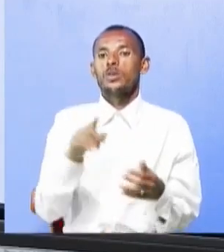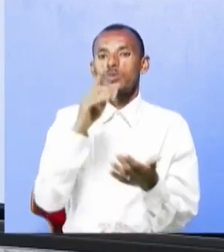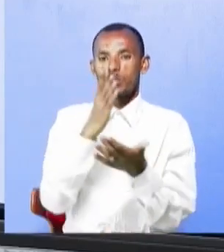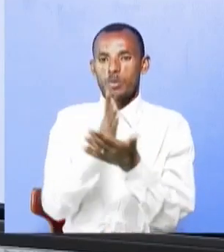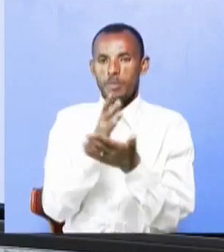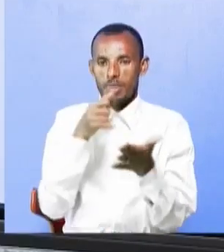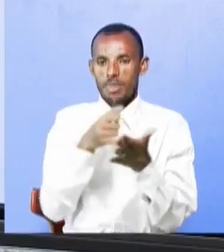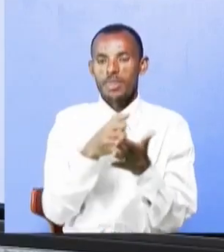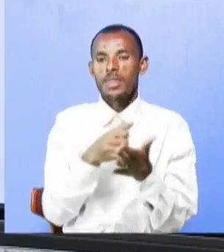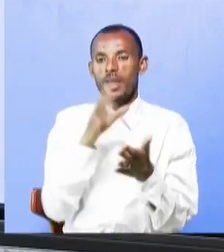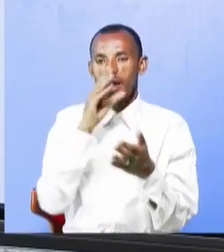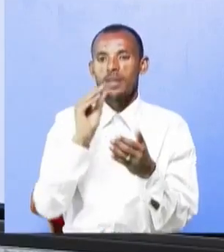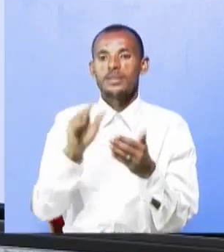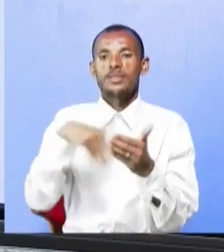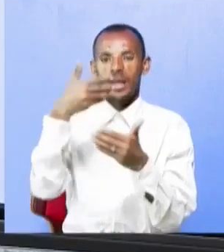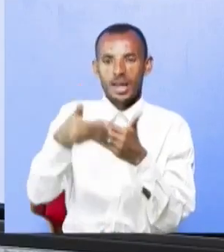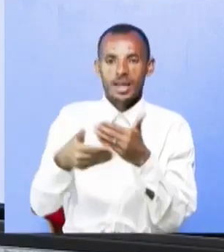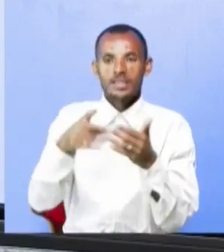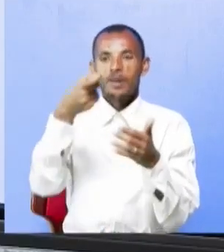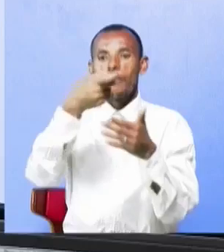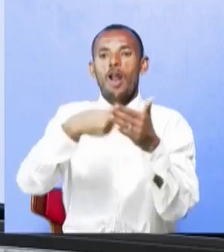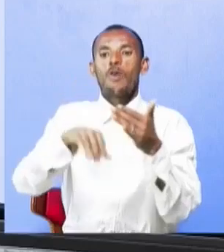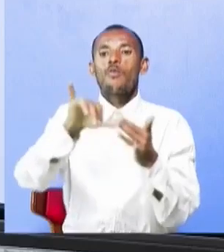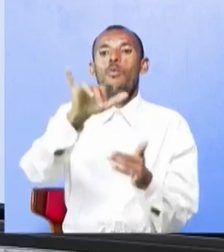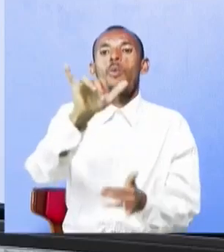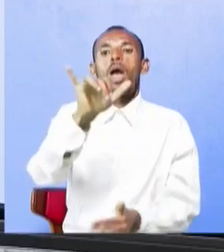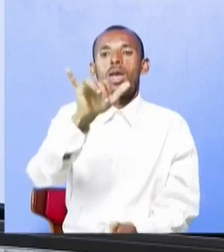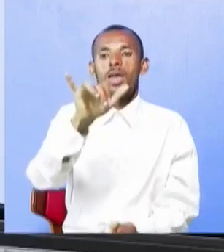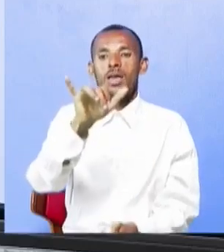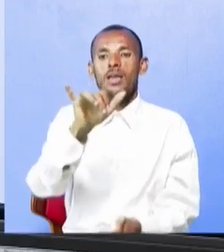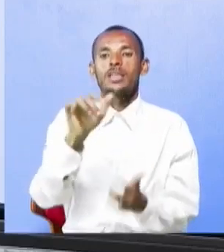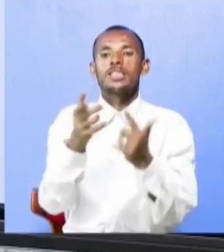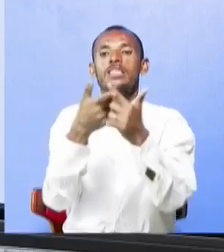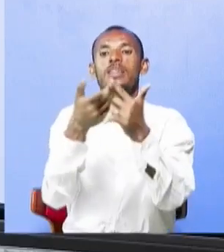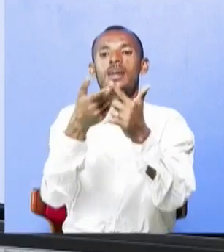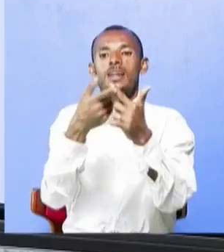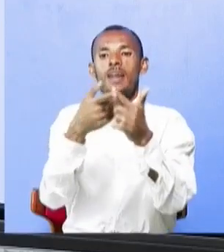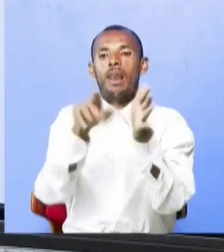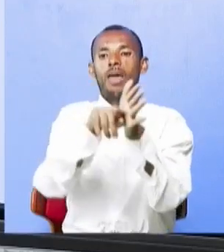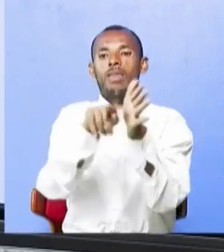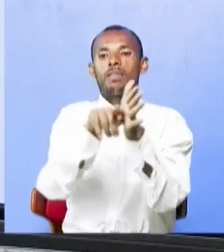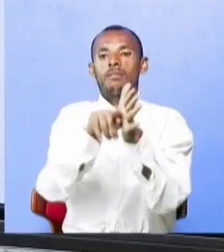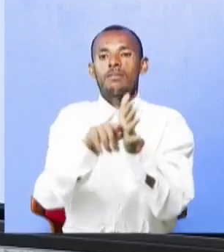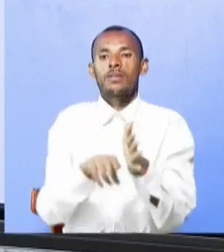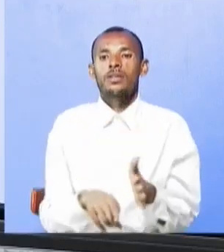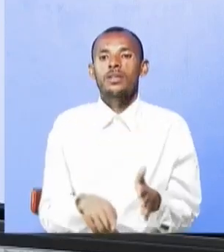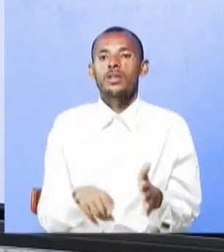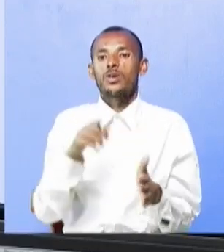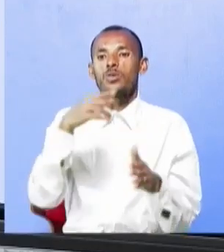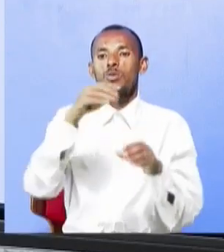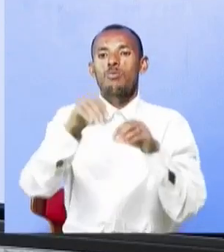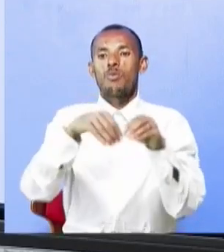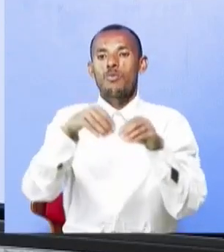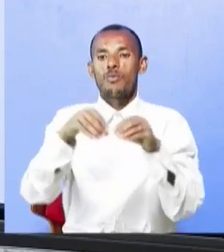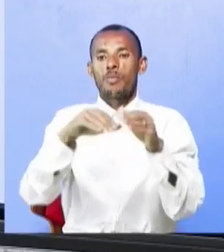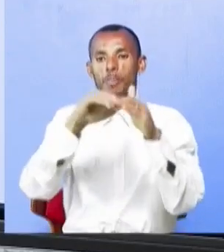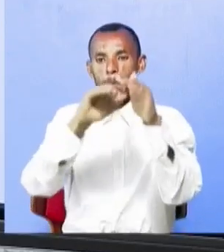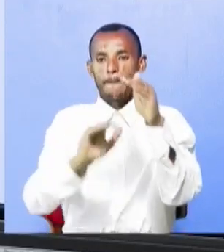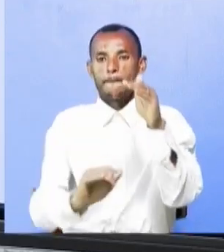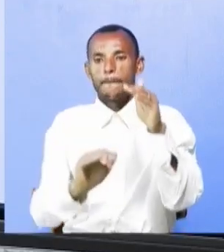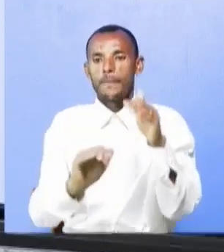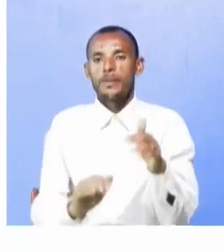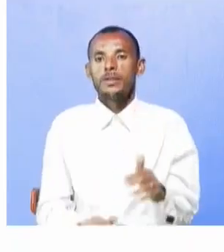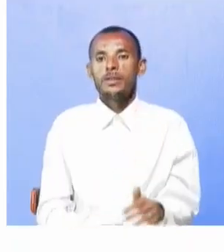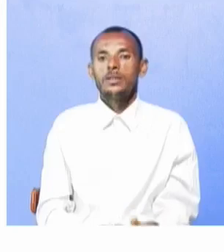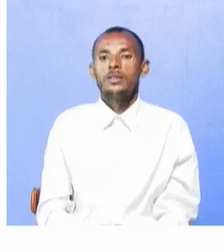it. Then the value of y, or the second entry, is negative. Therefore, you need to count